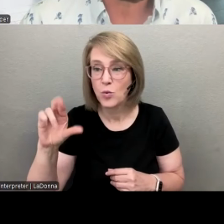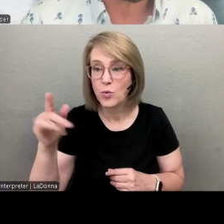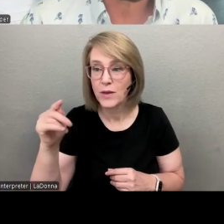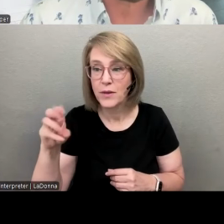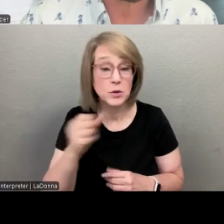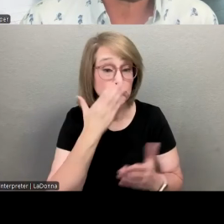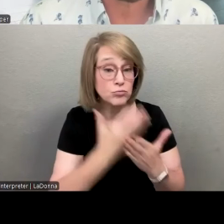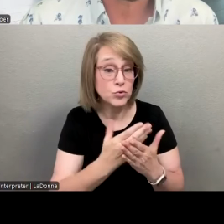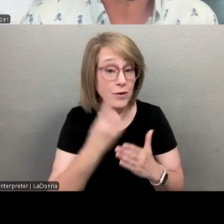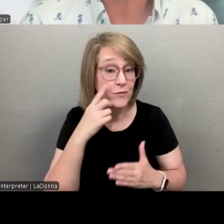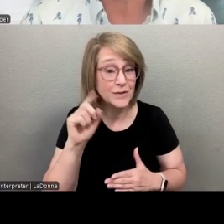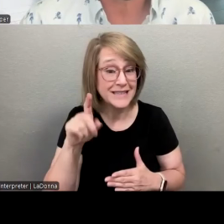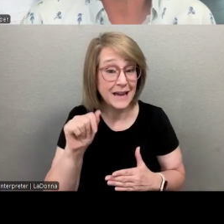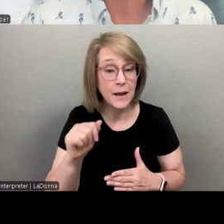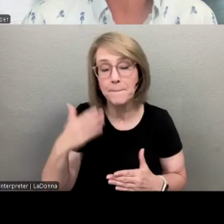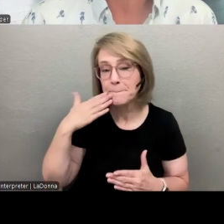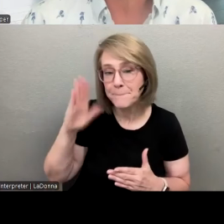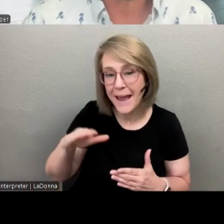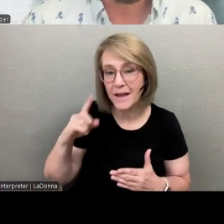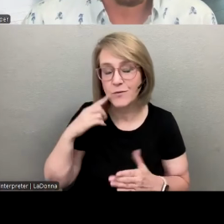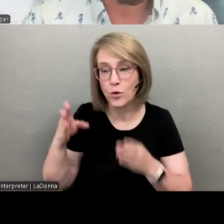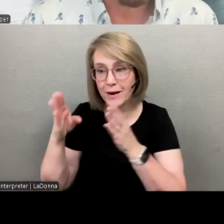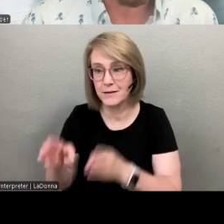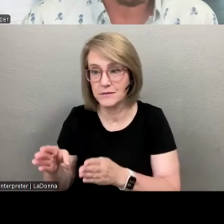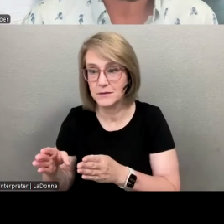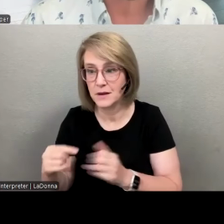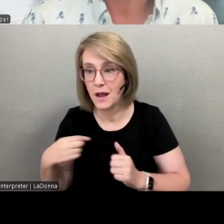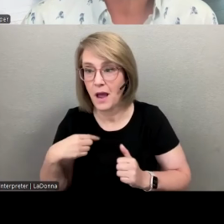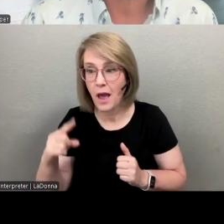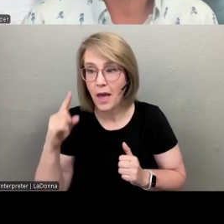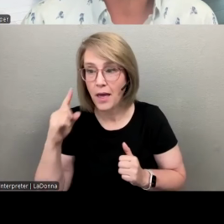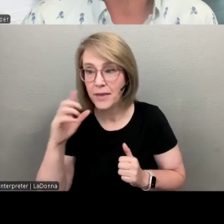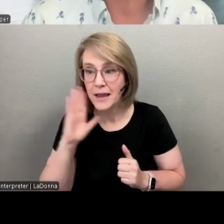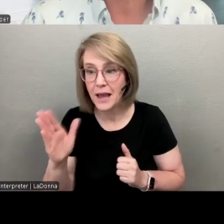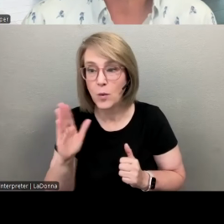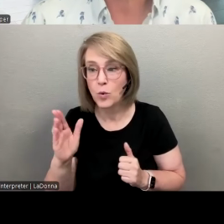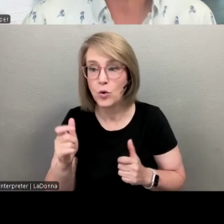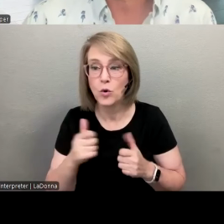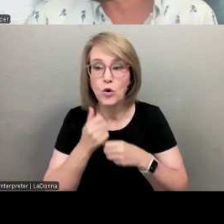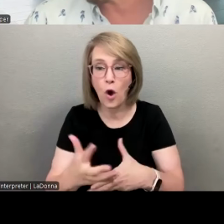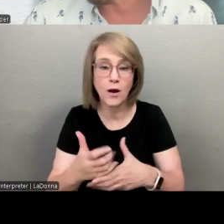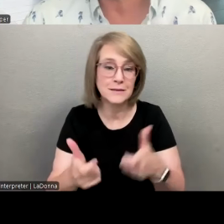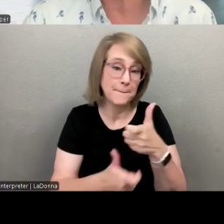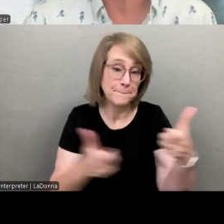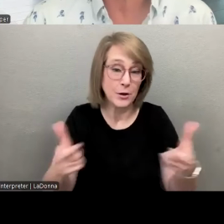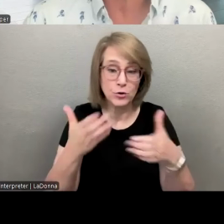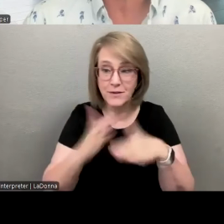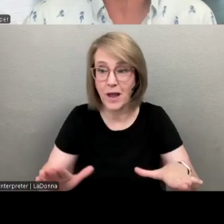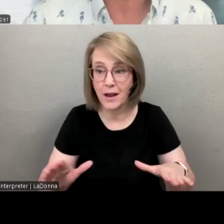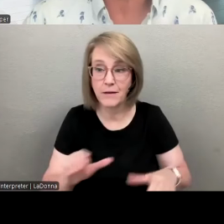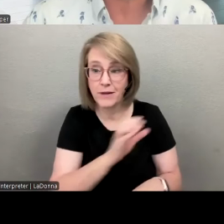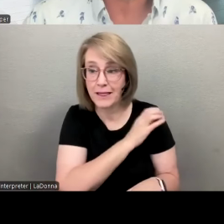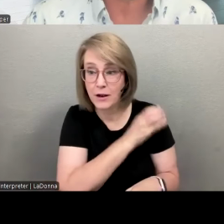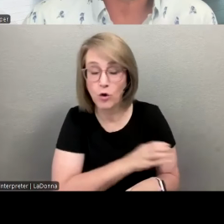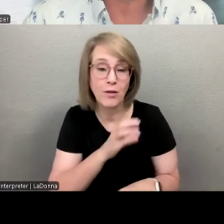data, but bad for individuals. I feel it would broaden the clinical and peer divide. Again, not a common it's